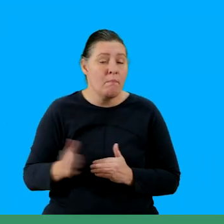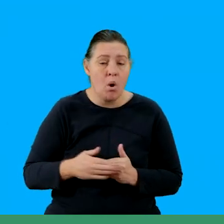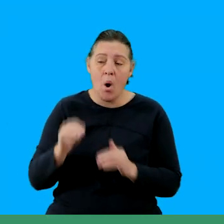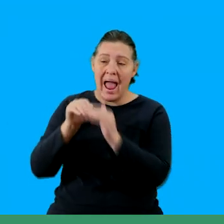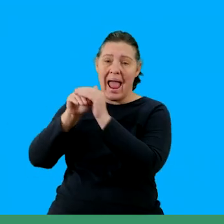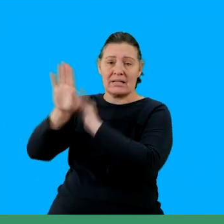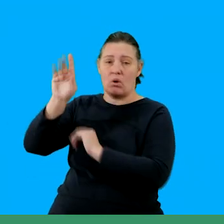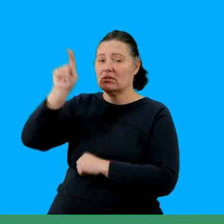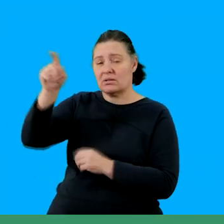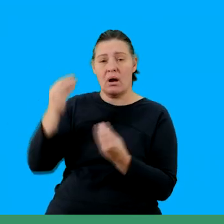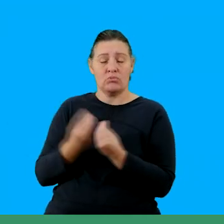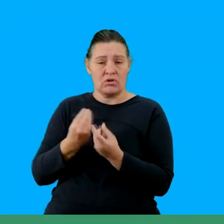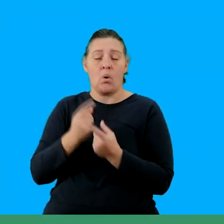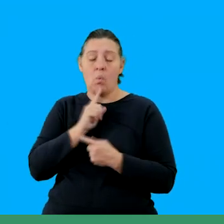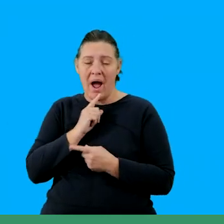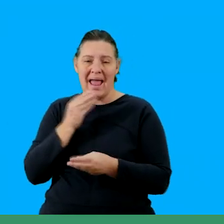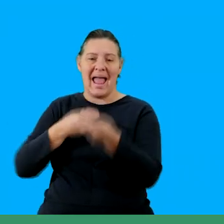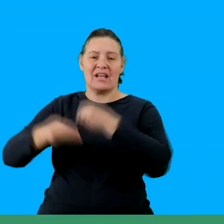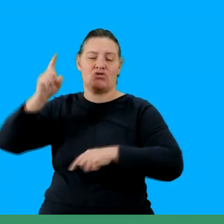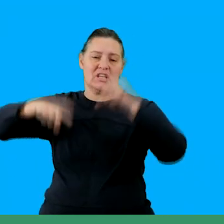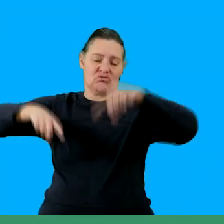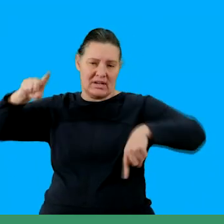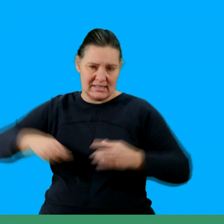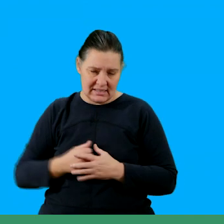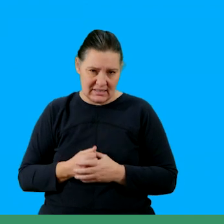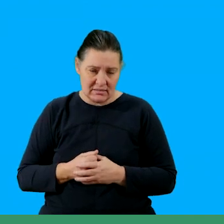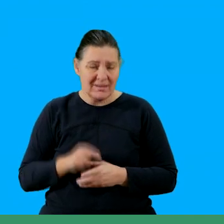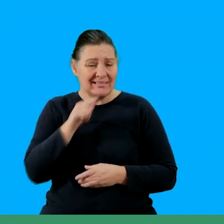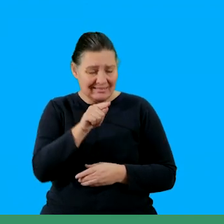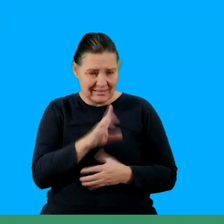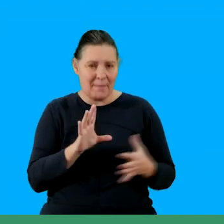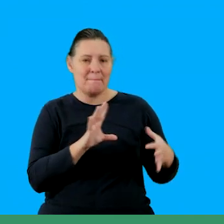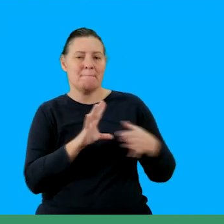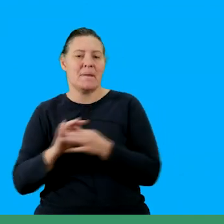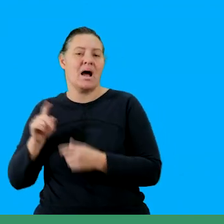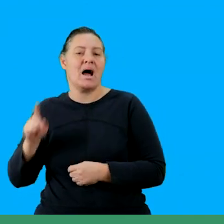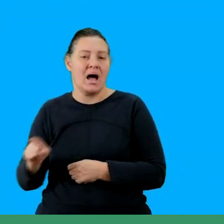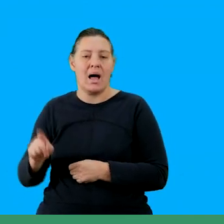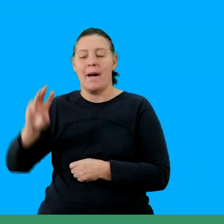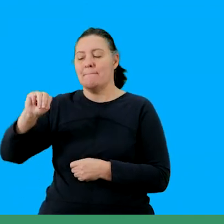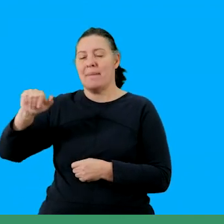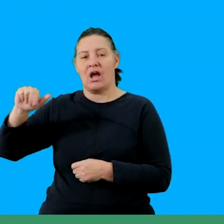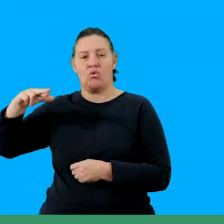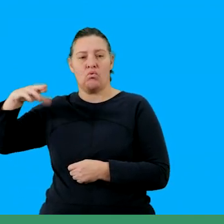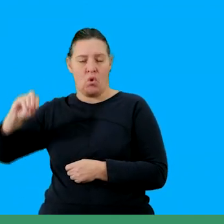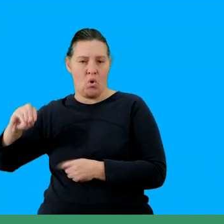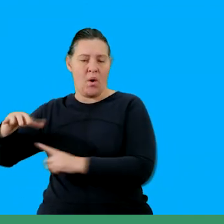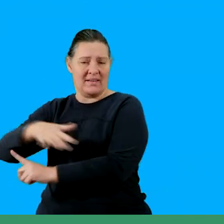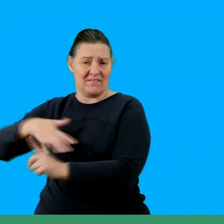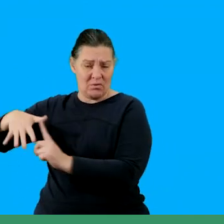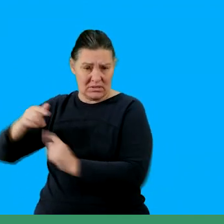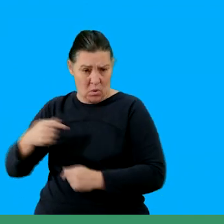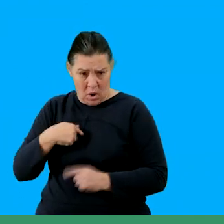no longer export their products due to an increase in the exchange rate. That is a challenge that is on the macro